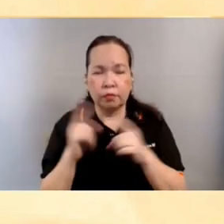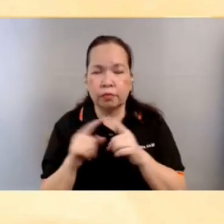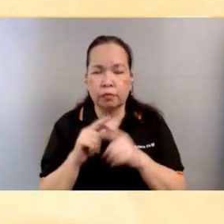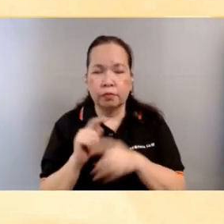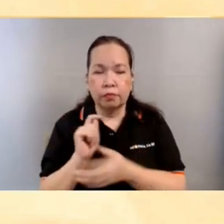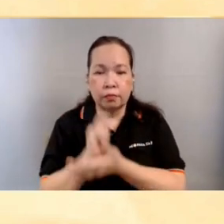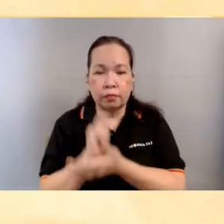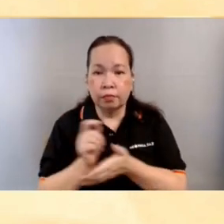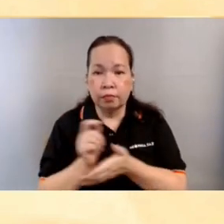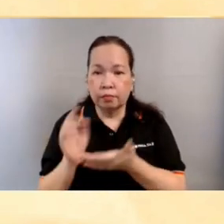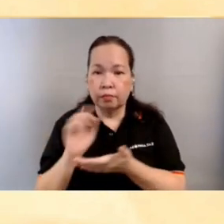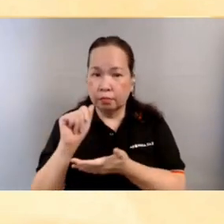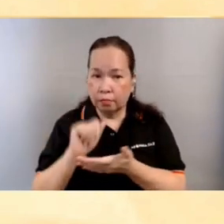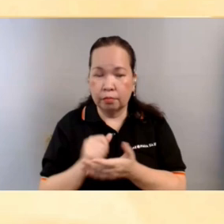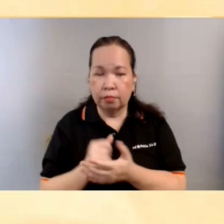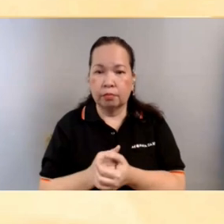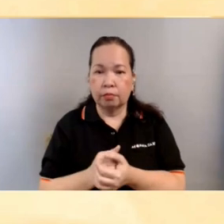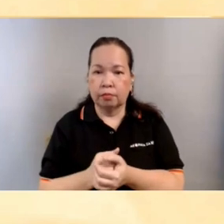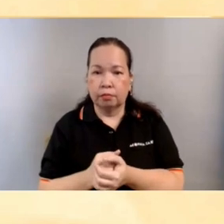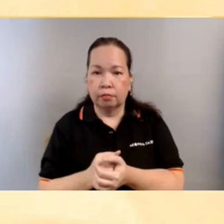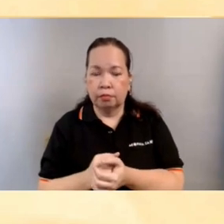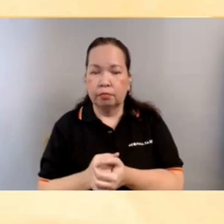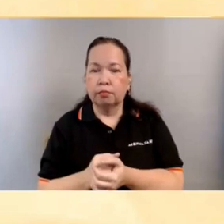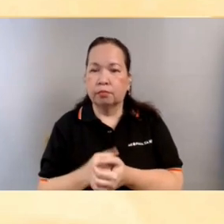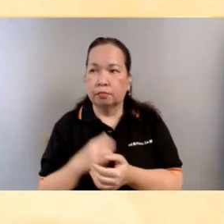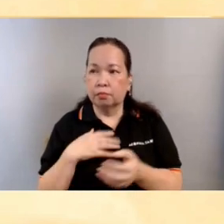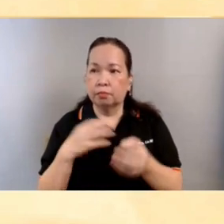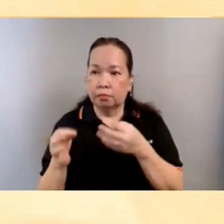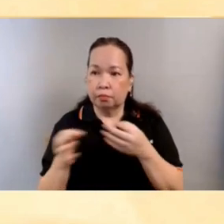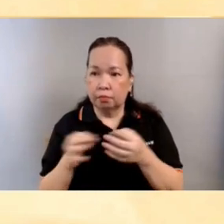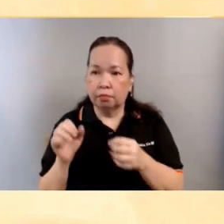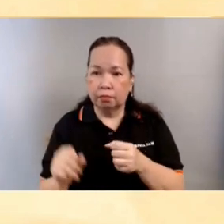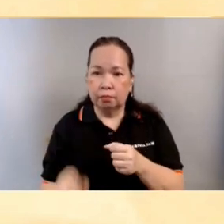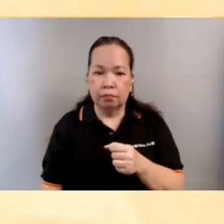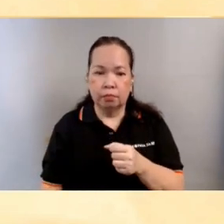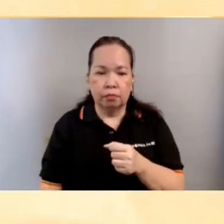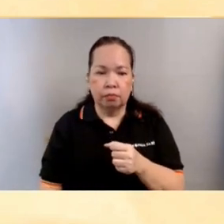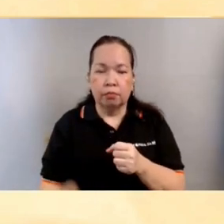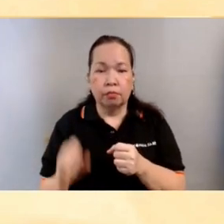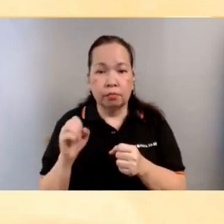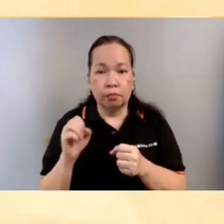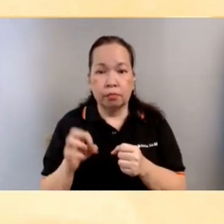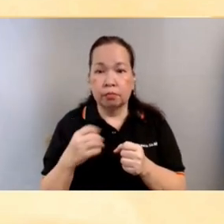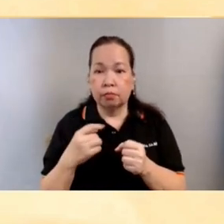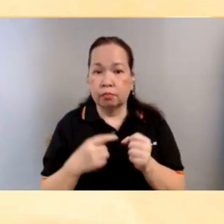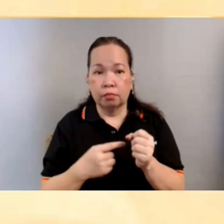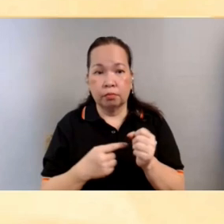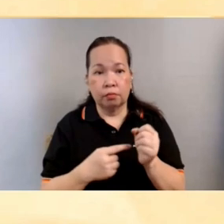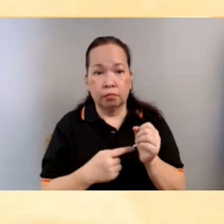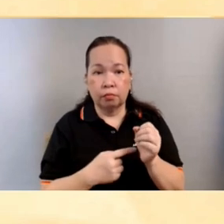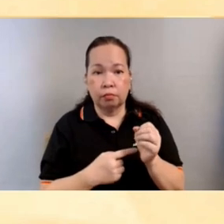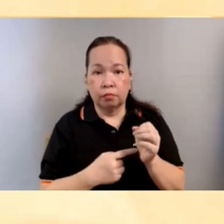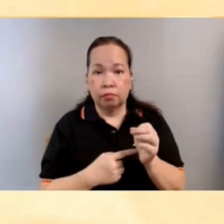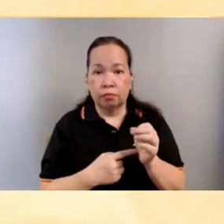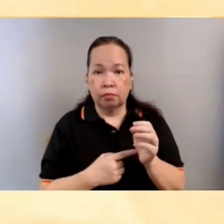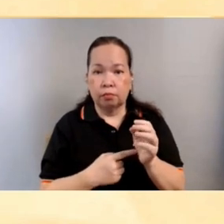therapy. Arts therapy, as I explained already, when you bring out what's inside you, sometimes words are not